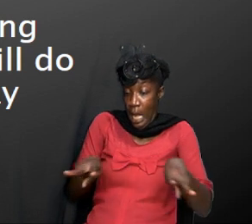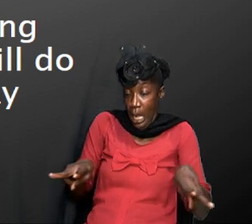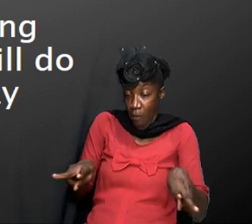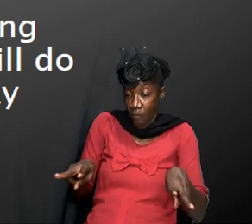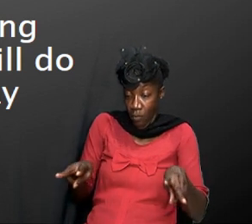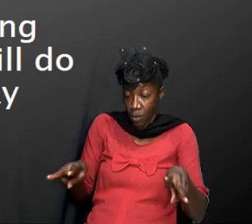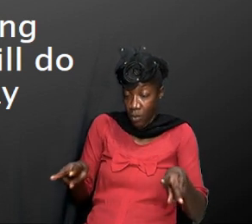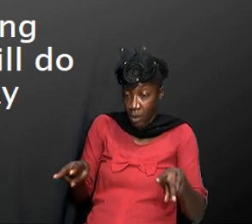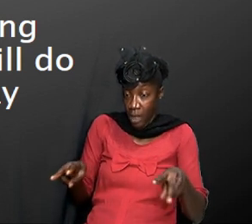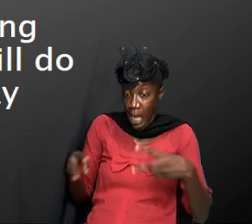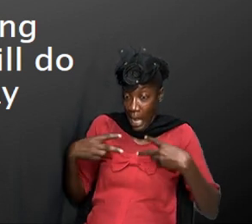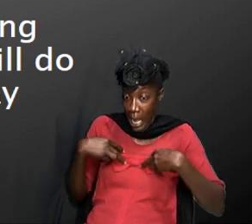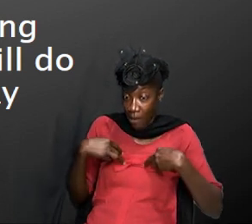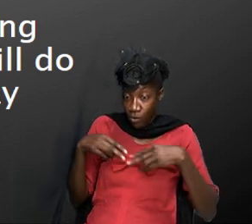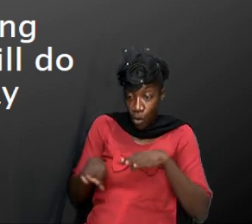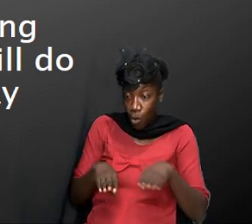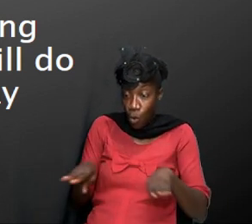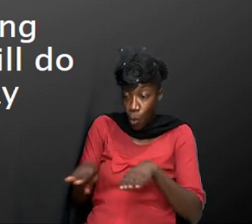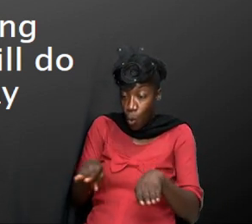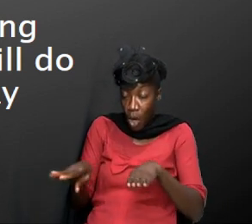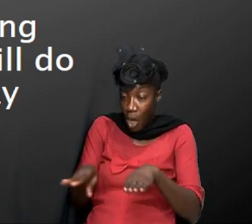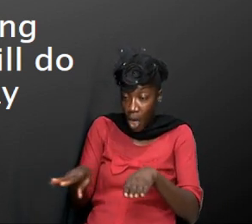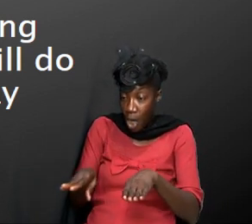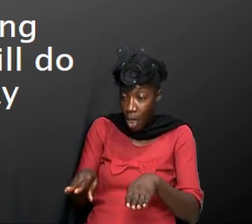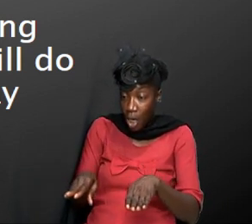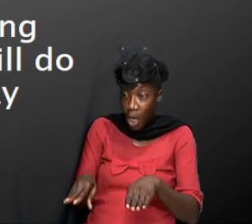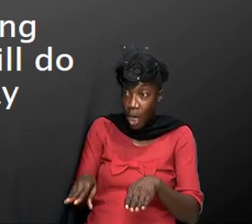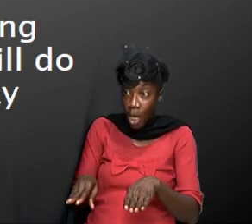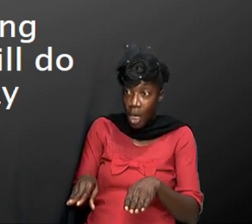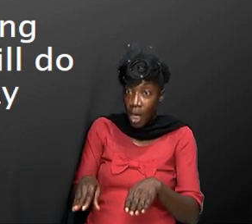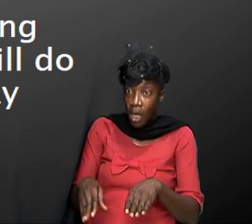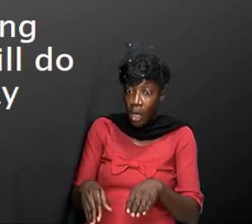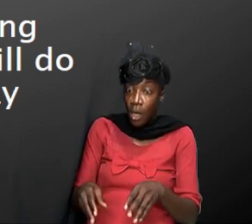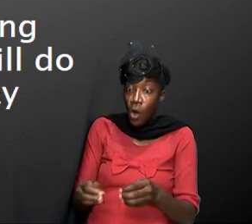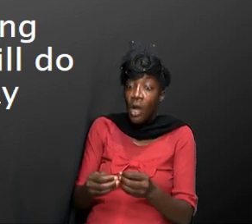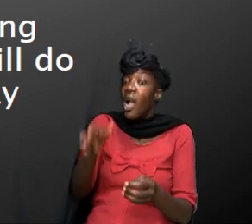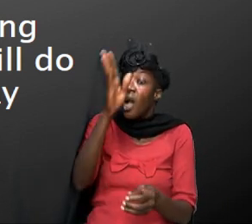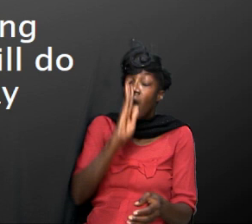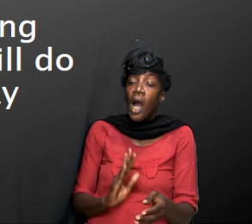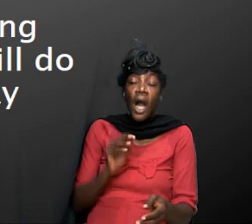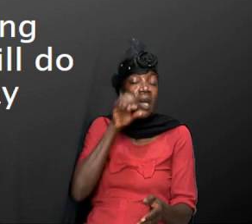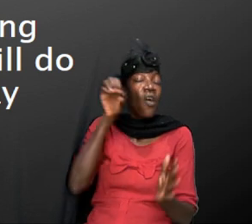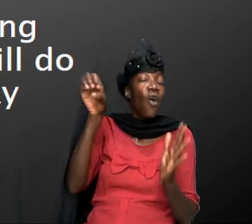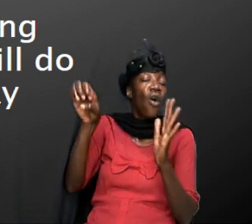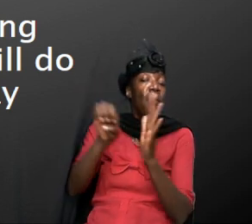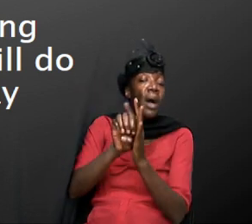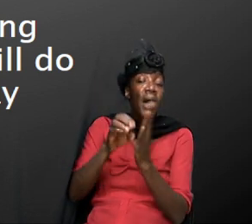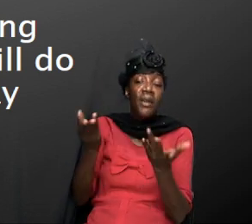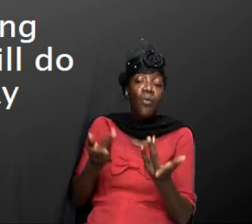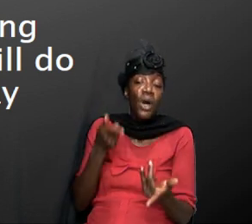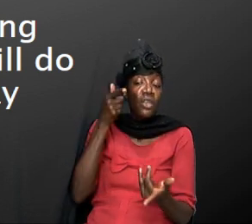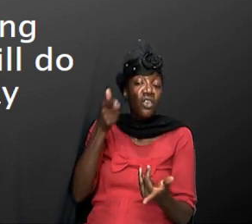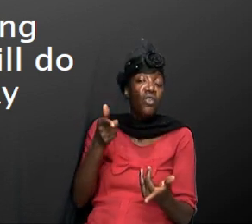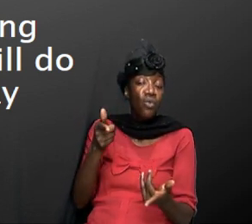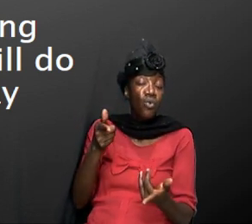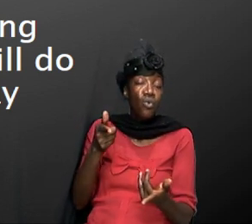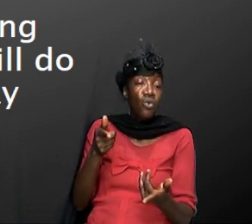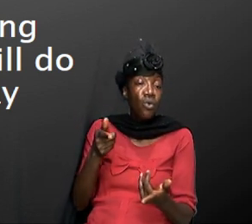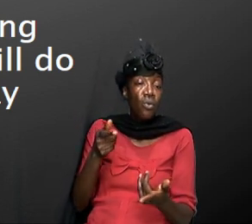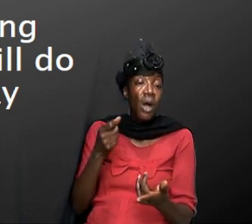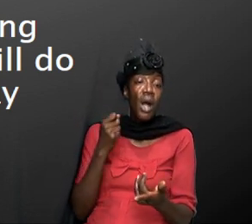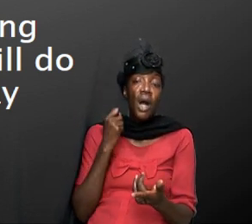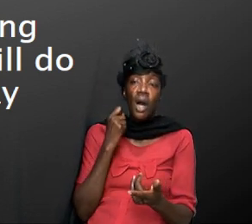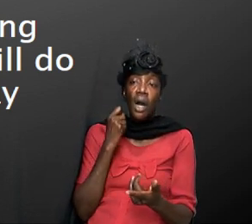to the will of God. We have to walk according to the command of God. And I want us to catch this point tonight